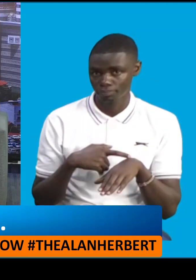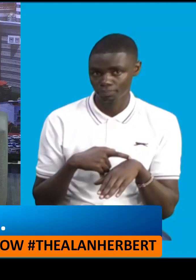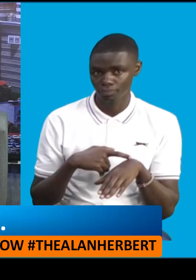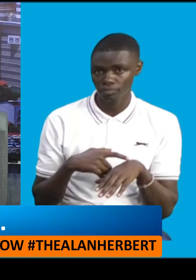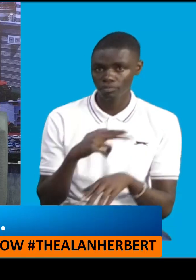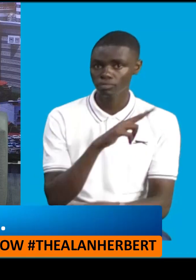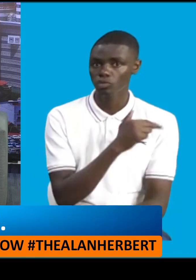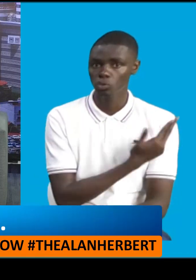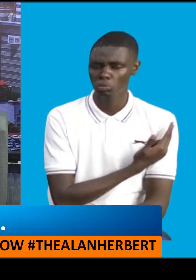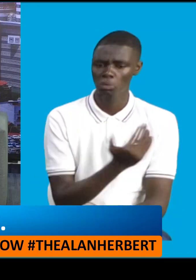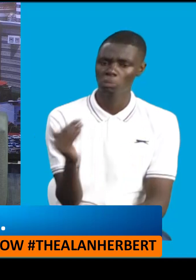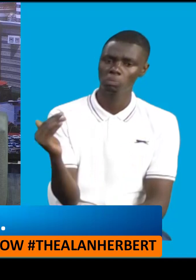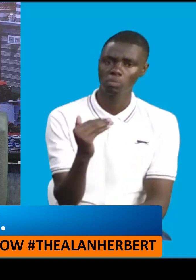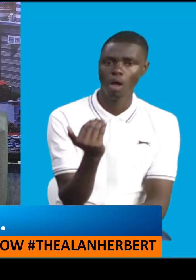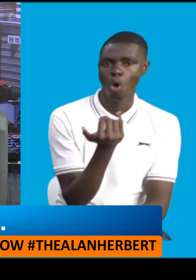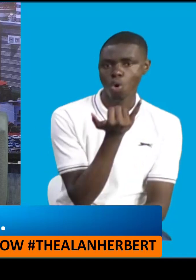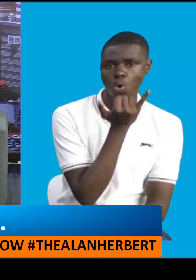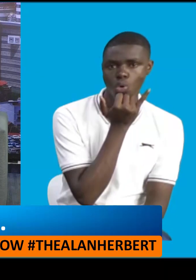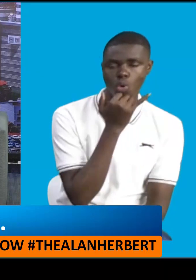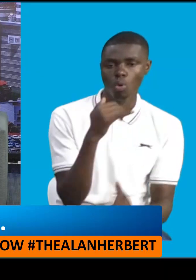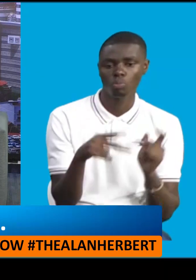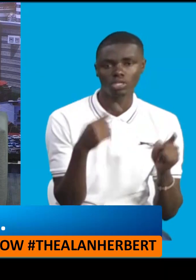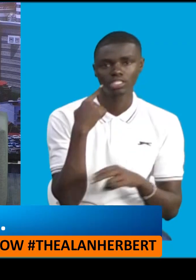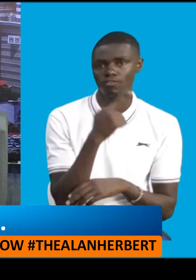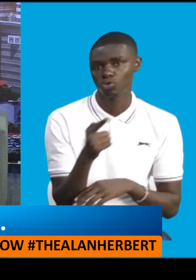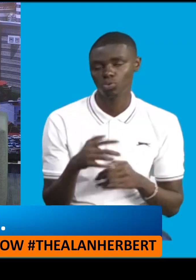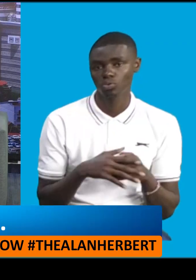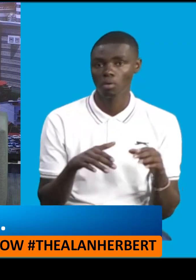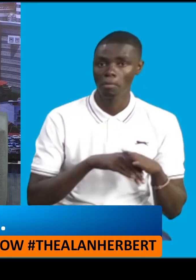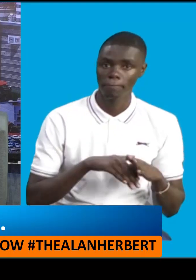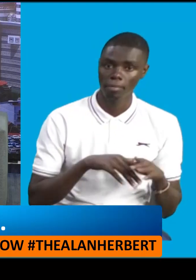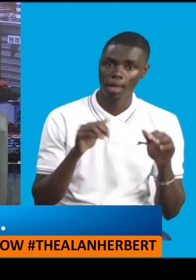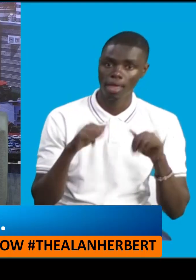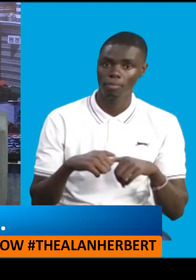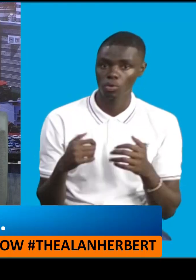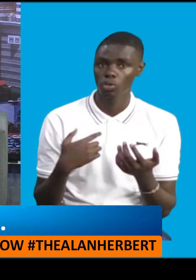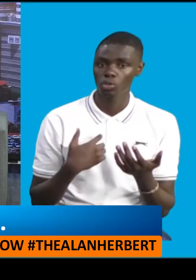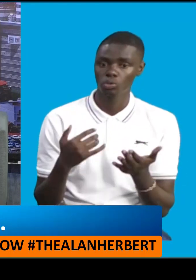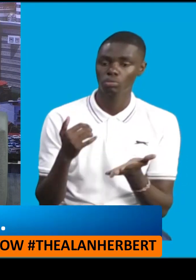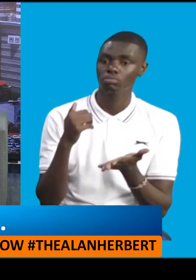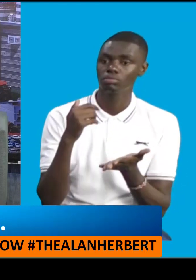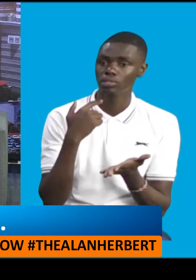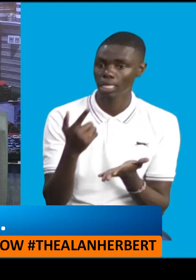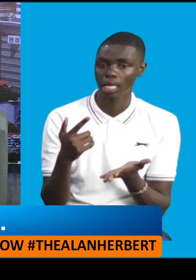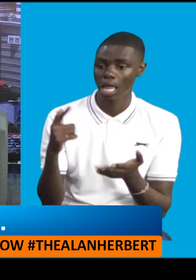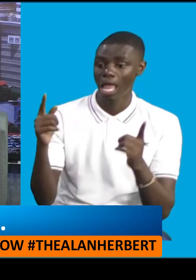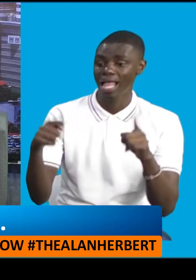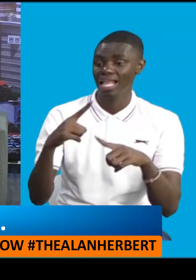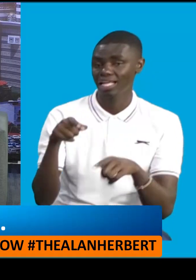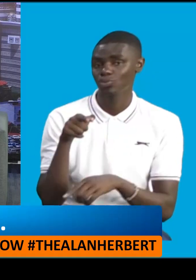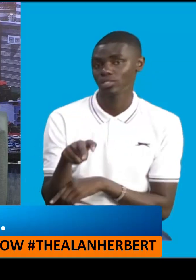sometimes hospitals could request the wrong procedure for you. So the member is also able to intervene and say